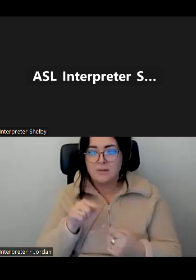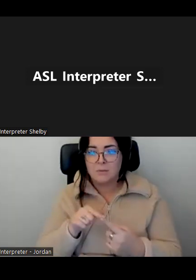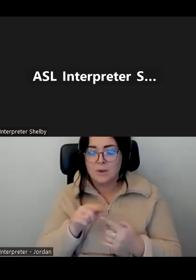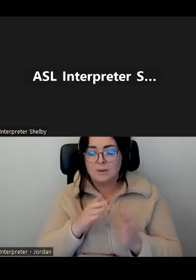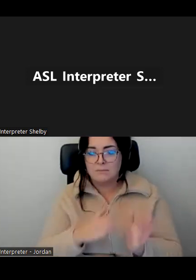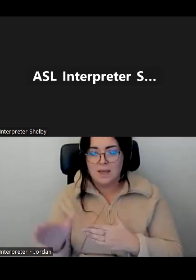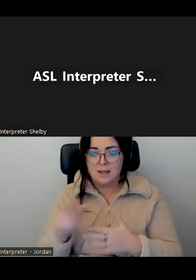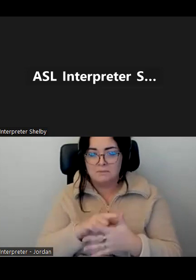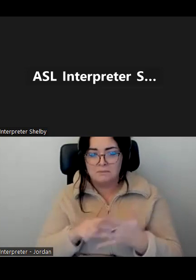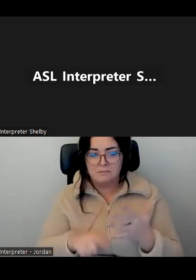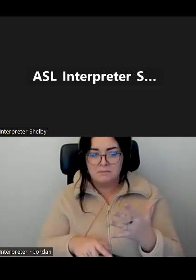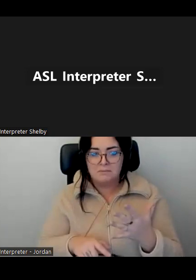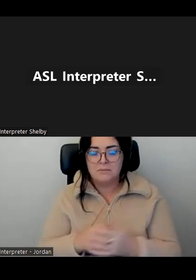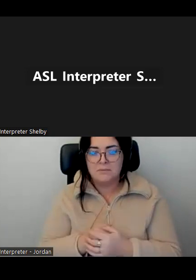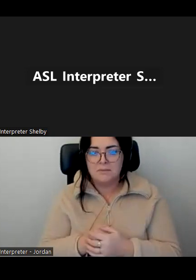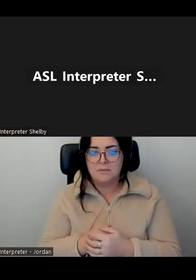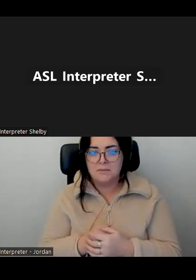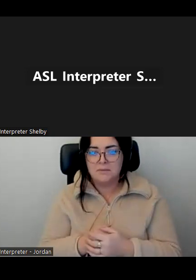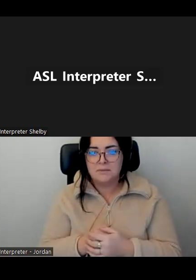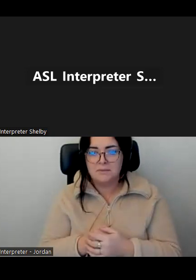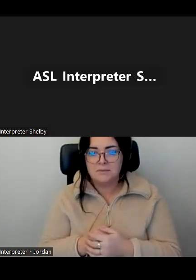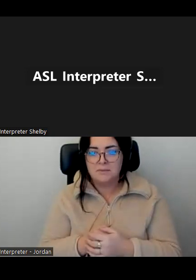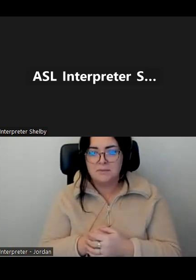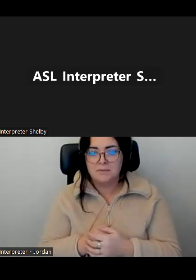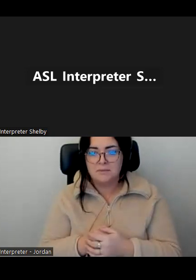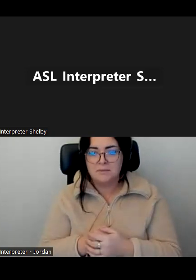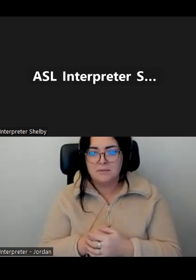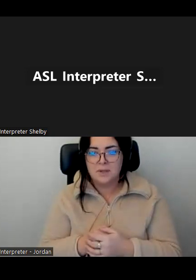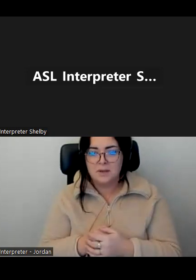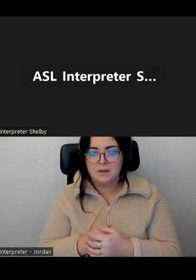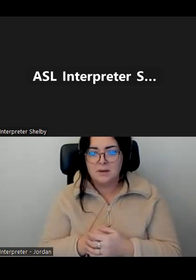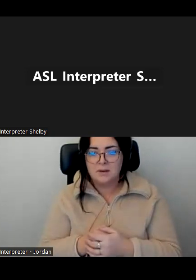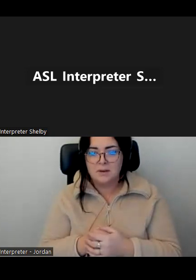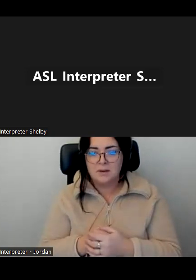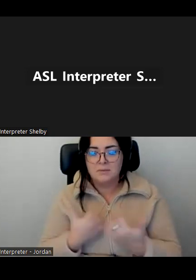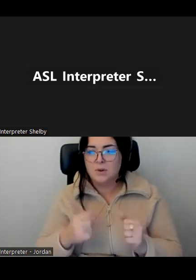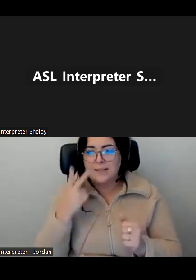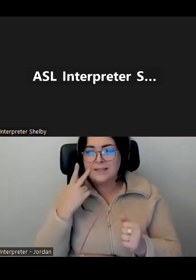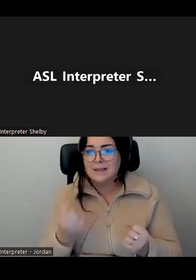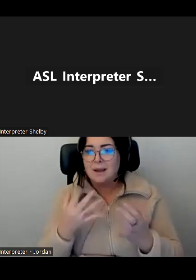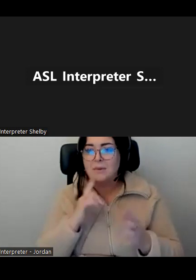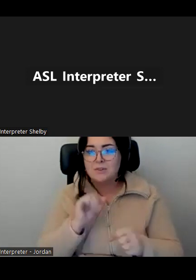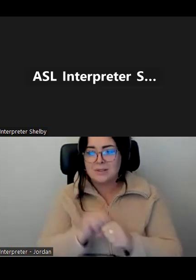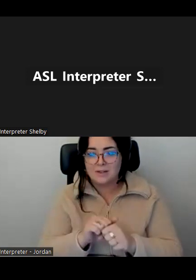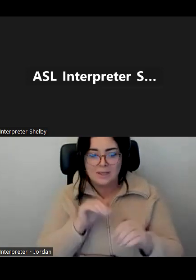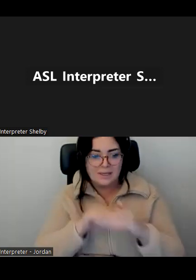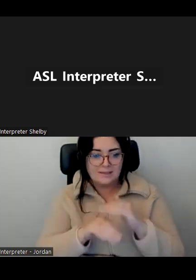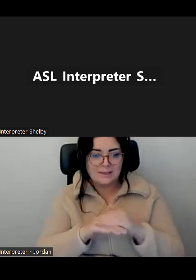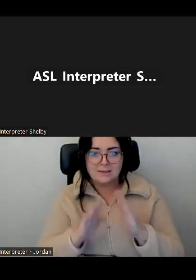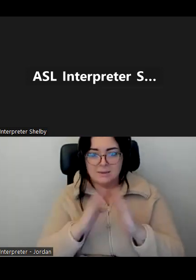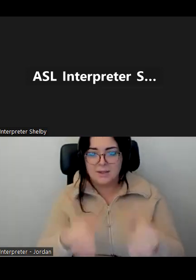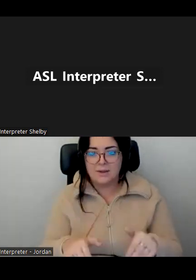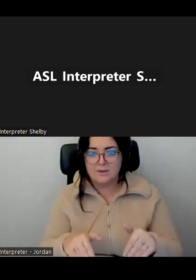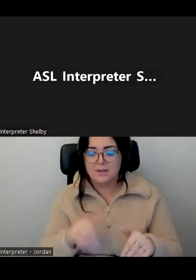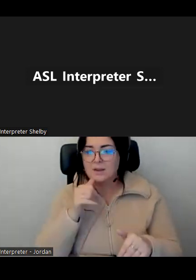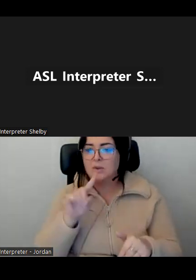government, and I've been trying to find out how much of that will be accessible housing. And I don't just mean for people